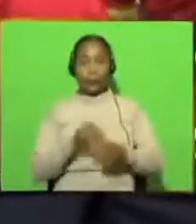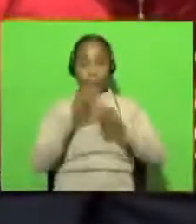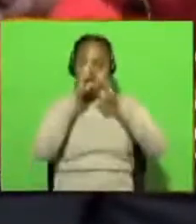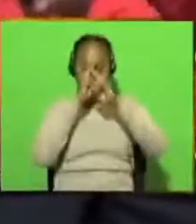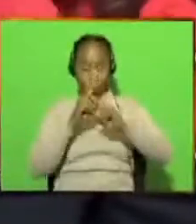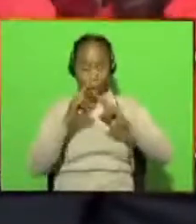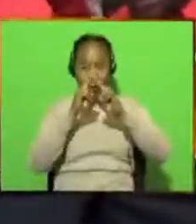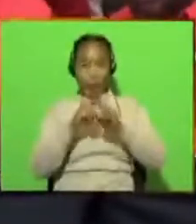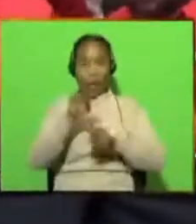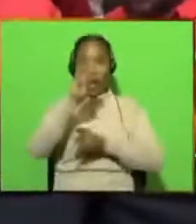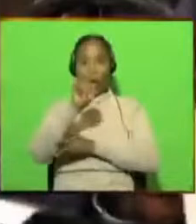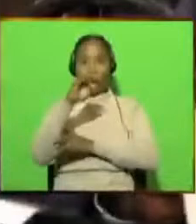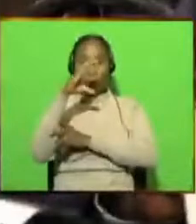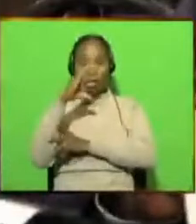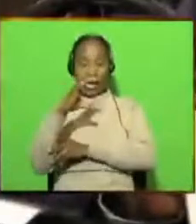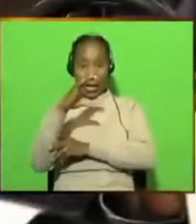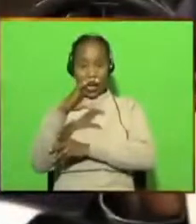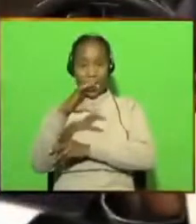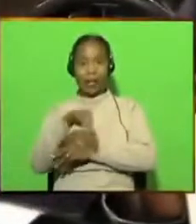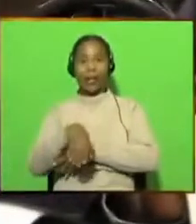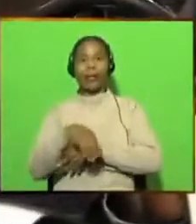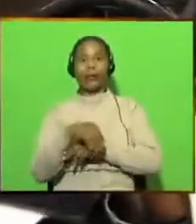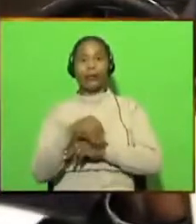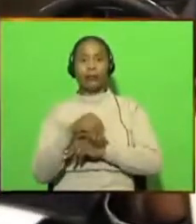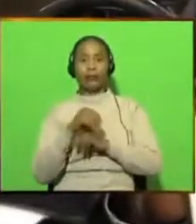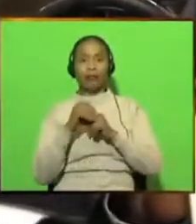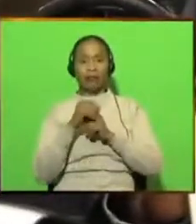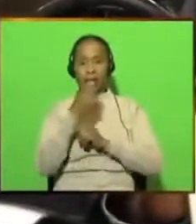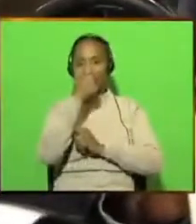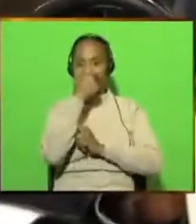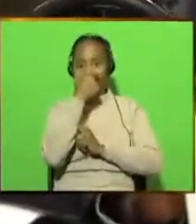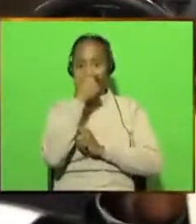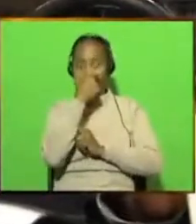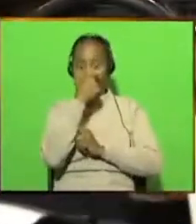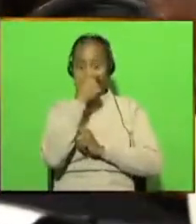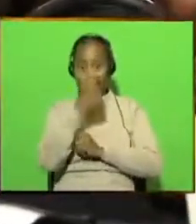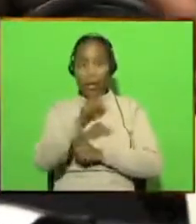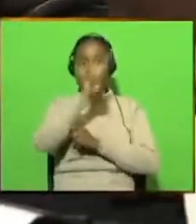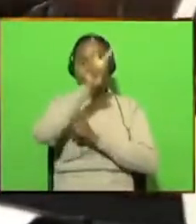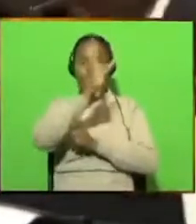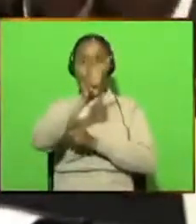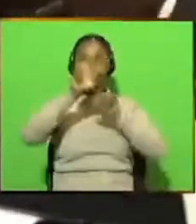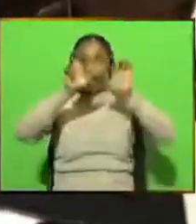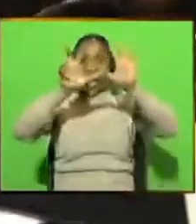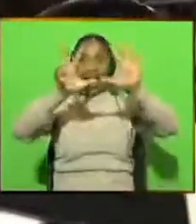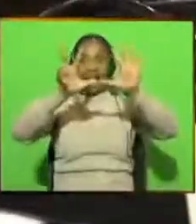Honorable MC Ramaphosa, 283 votes.